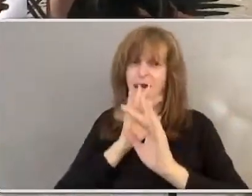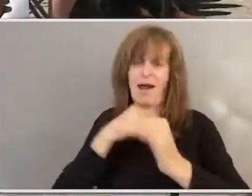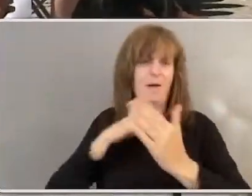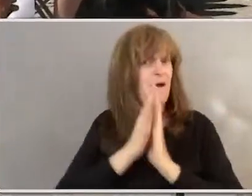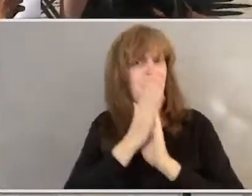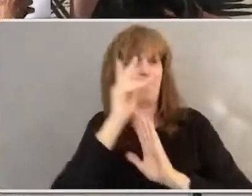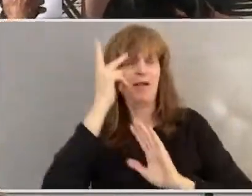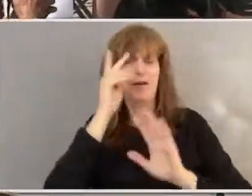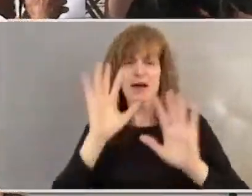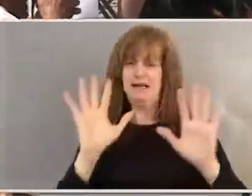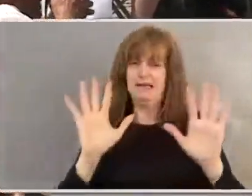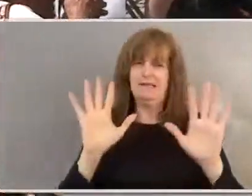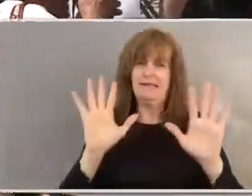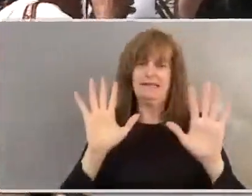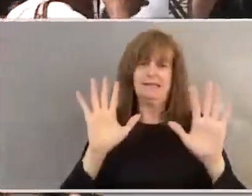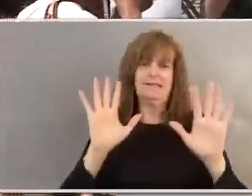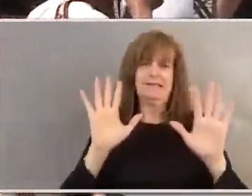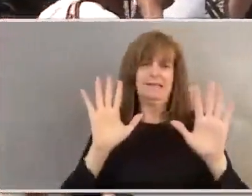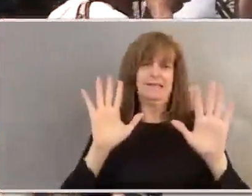Miigwech.